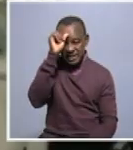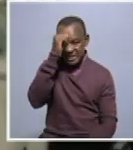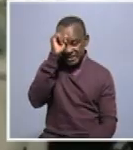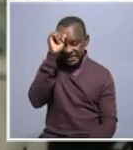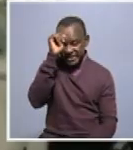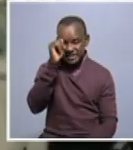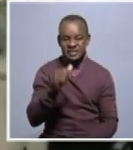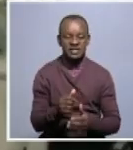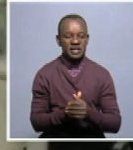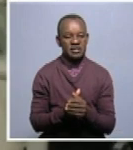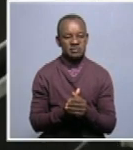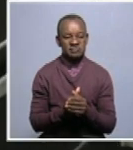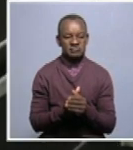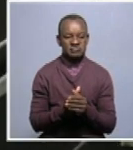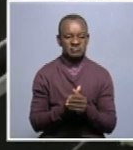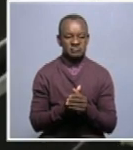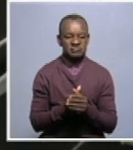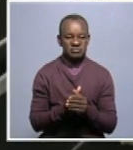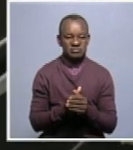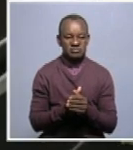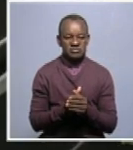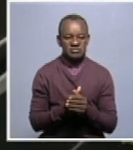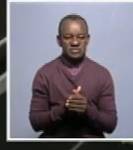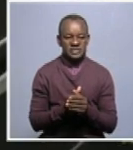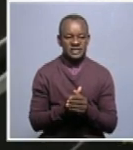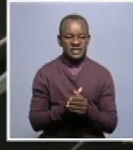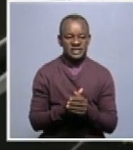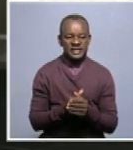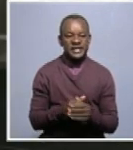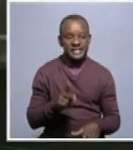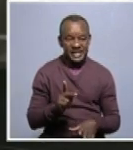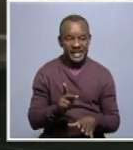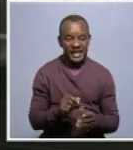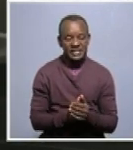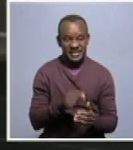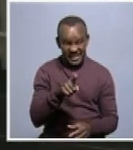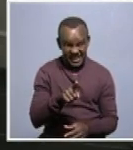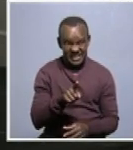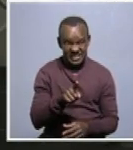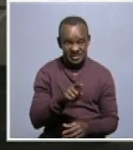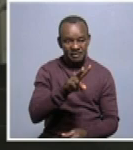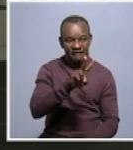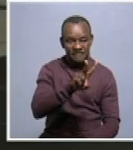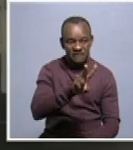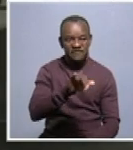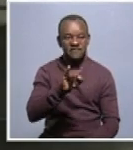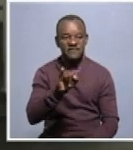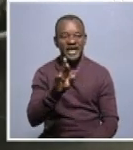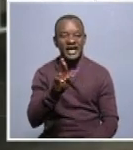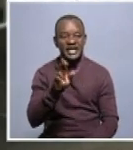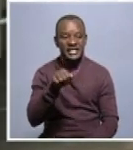important variant, and it is of particular interest globally because it has